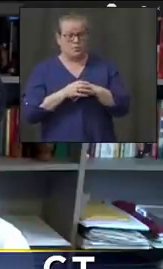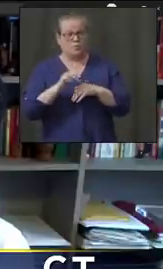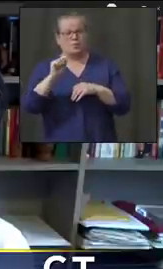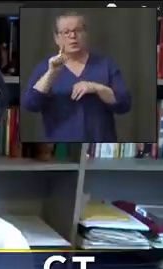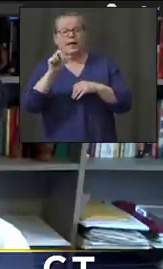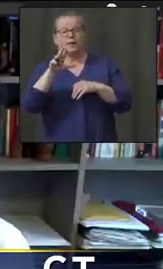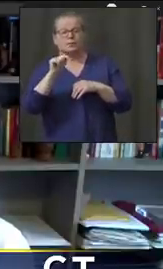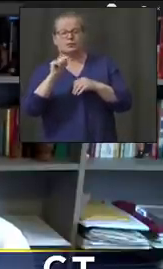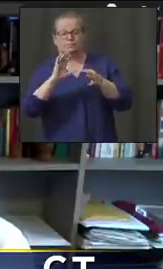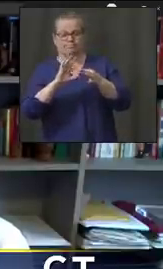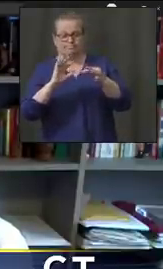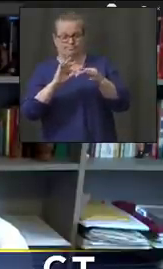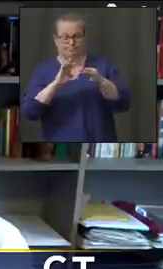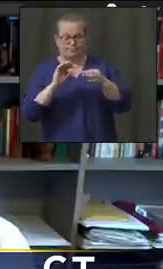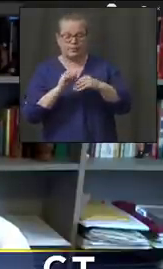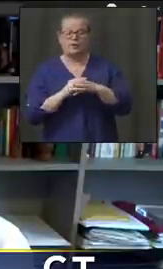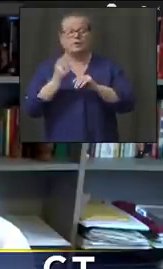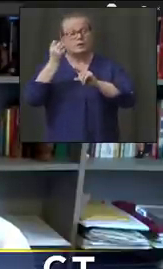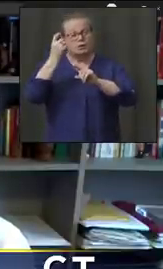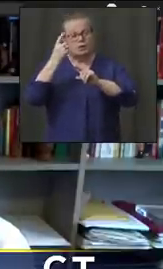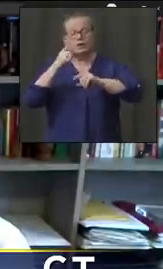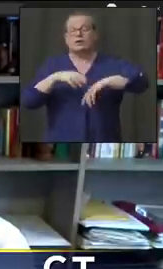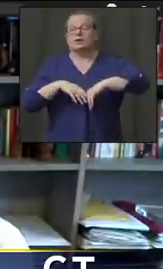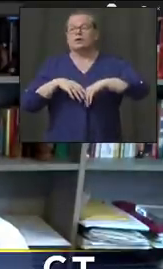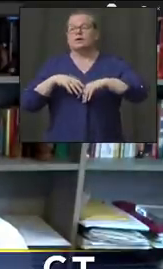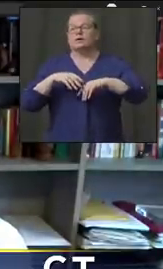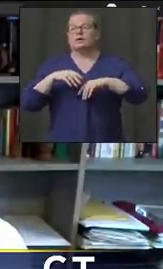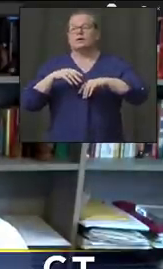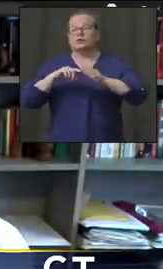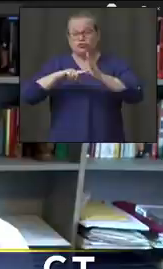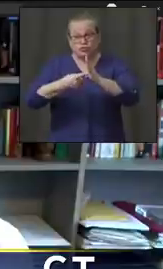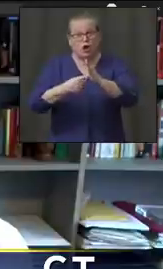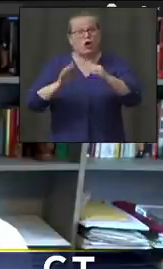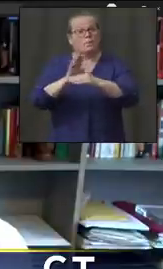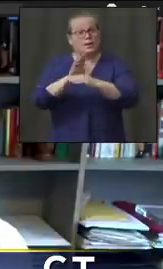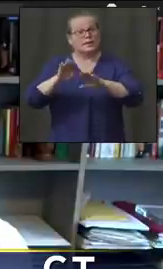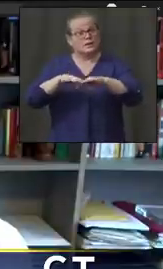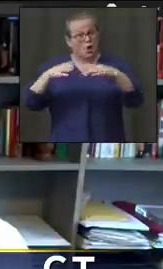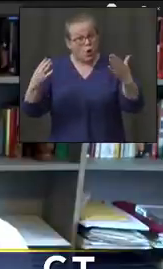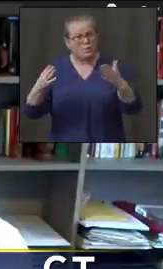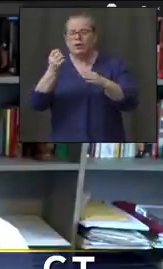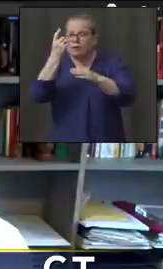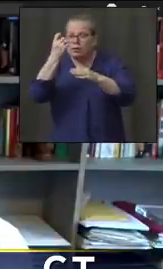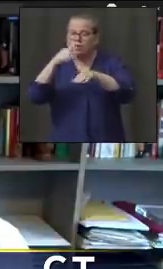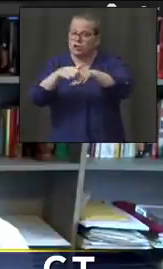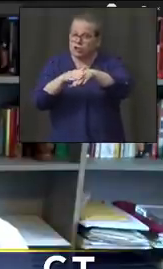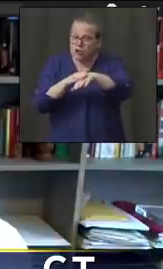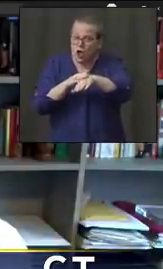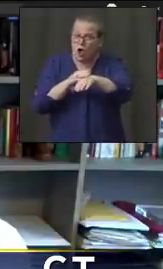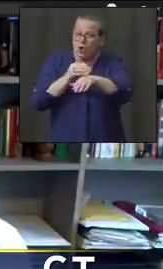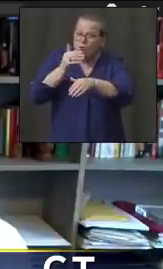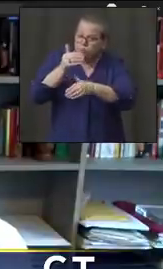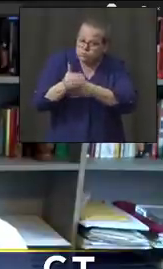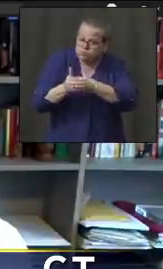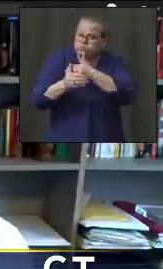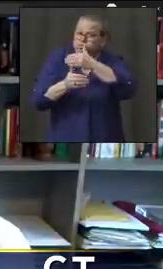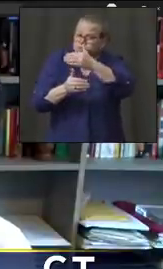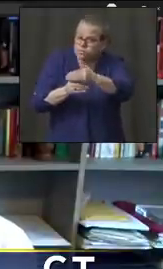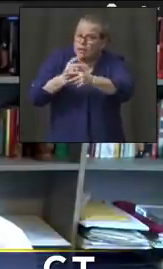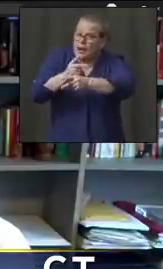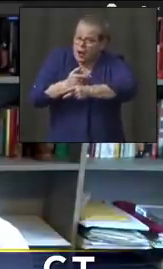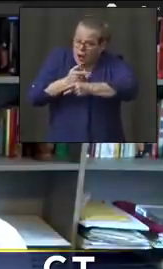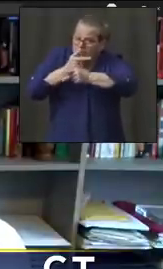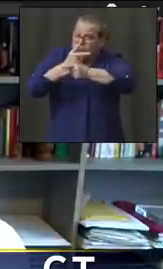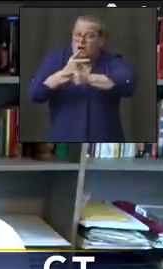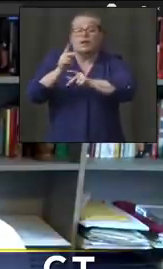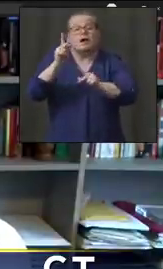steps or small steps of the economy, we're going to be worried about the people most vulnerable for the, from the COVID virus. And those are